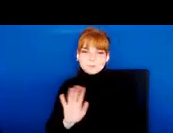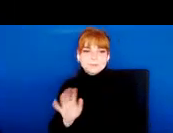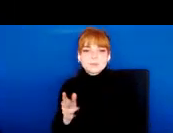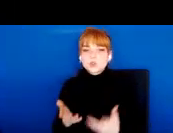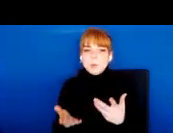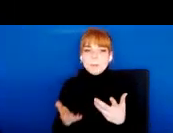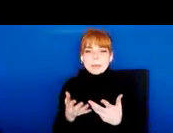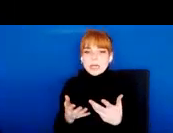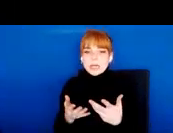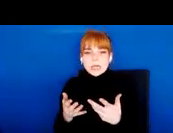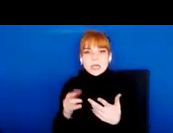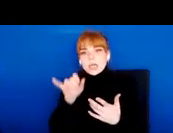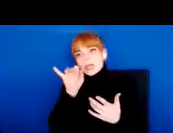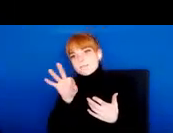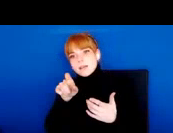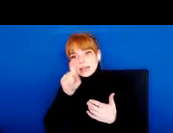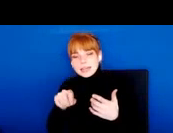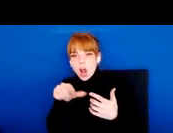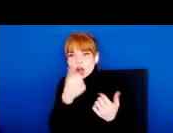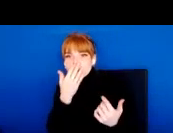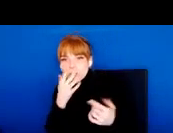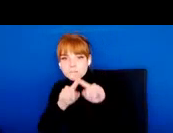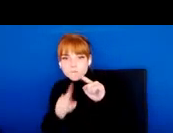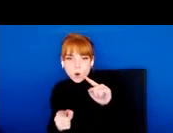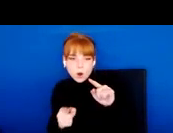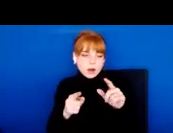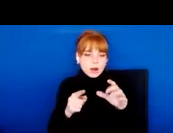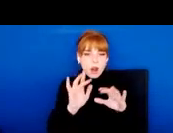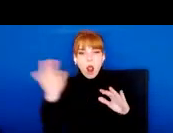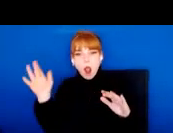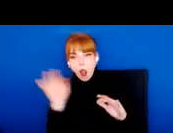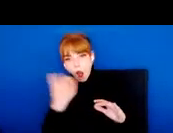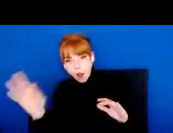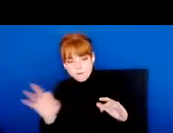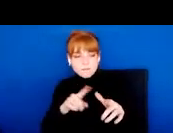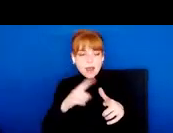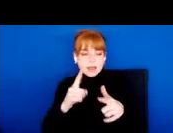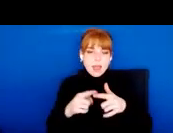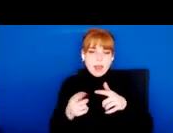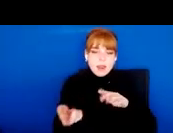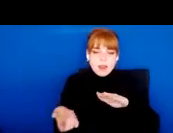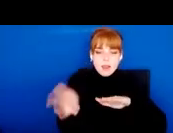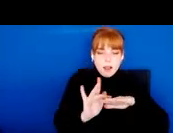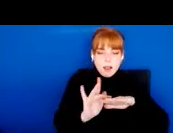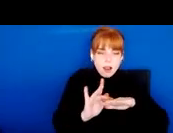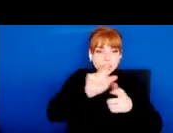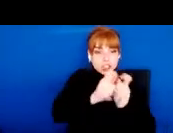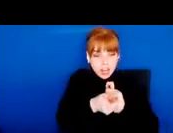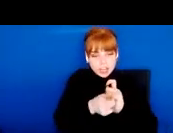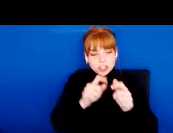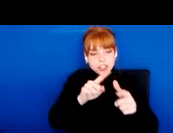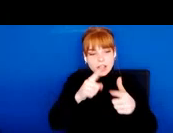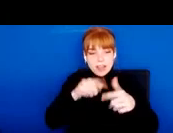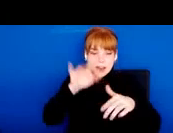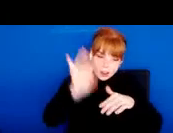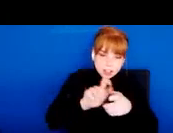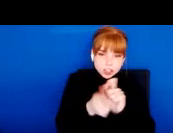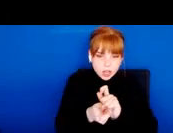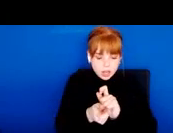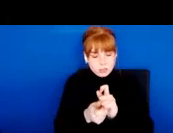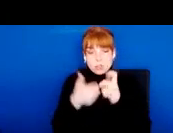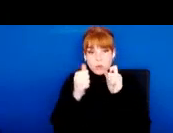when I hovered, and another color when I check on it, and a different color when I navigate with the keyboard, having 3 to 1 contrast with all of those colors